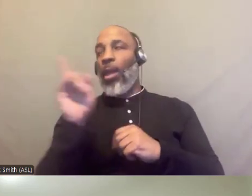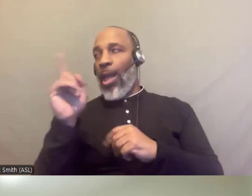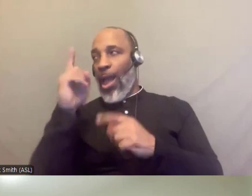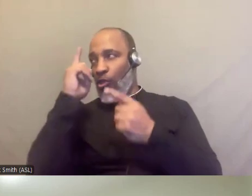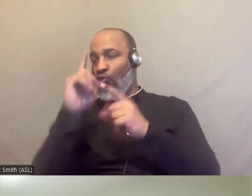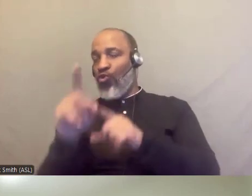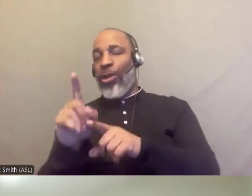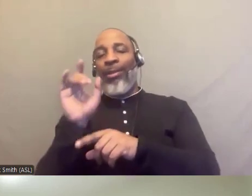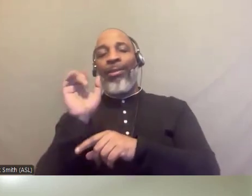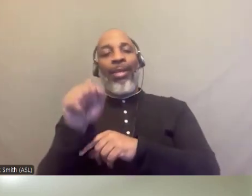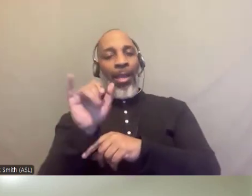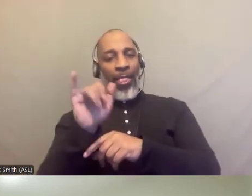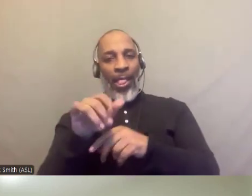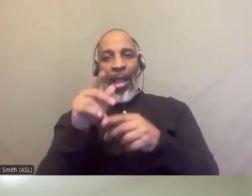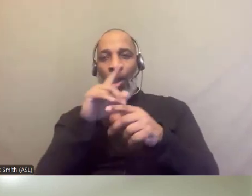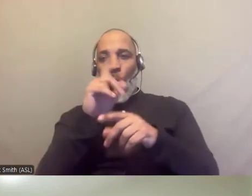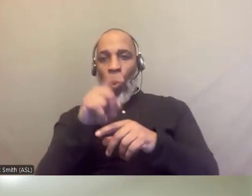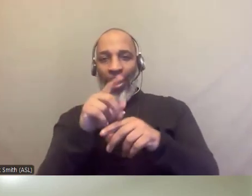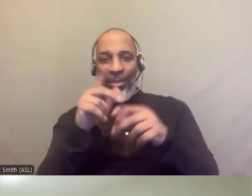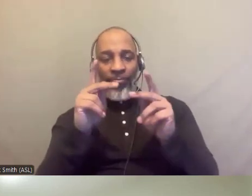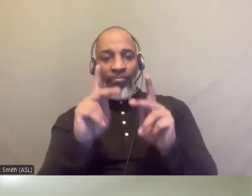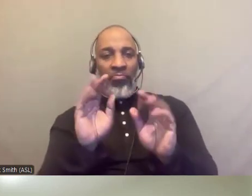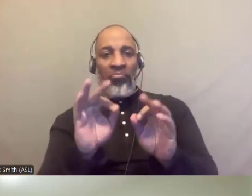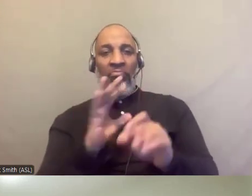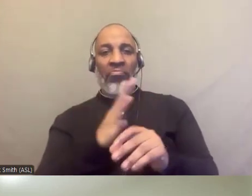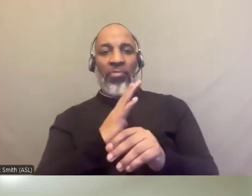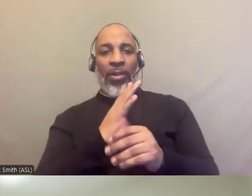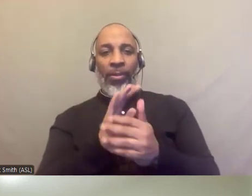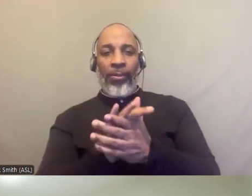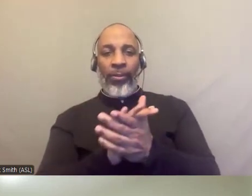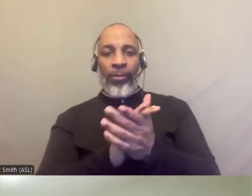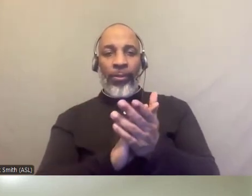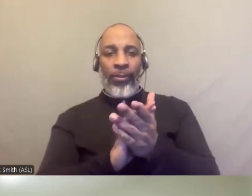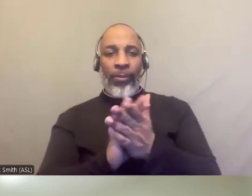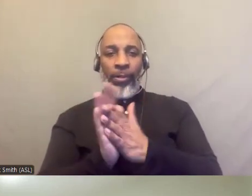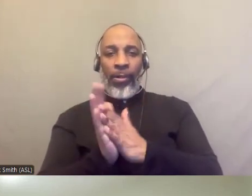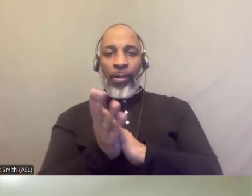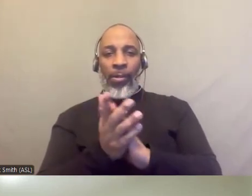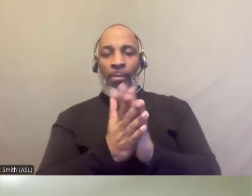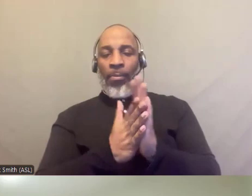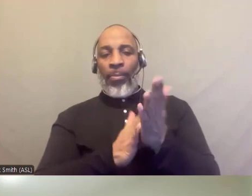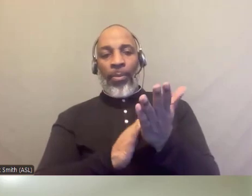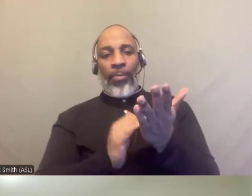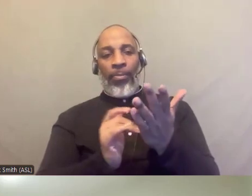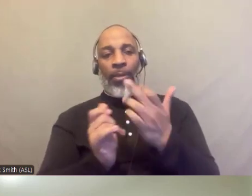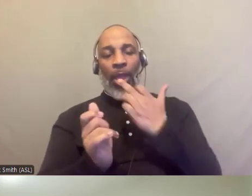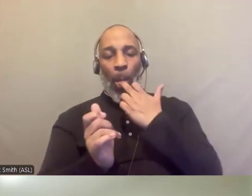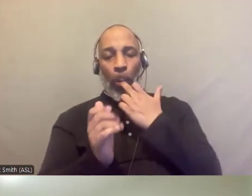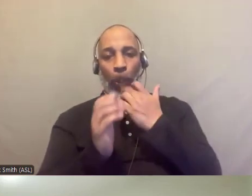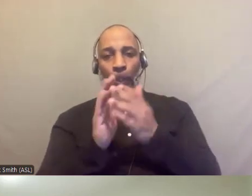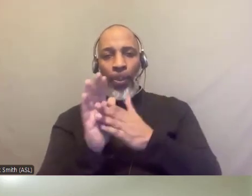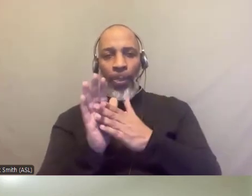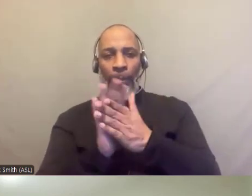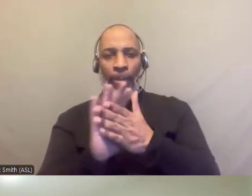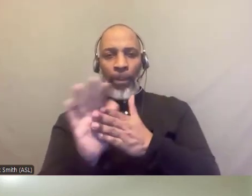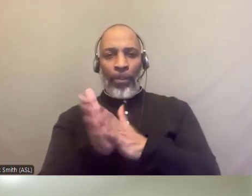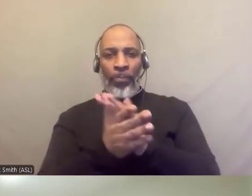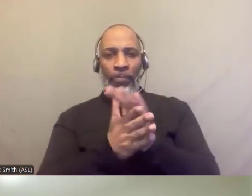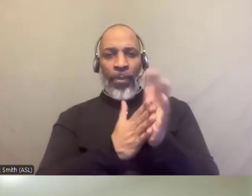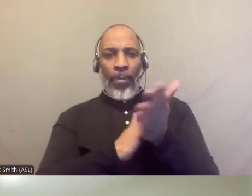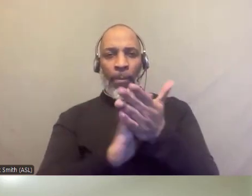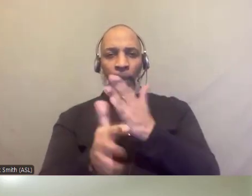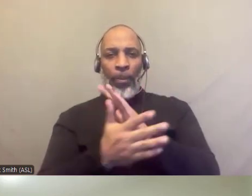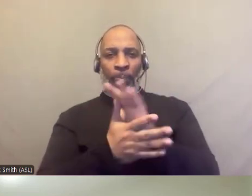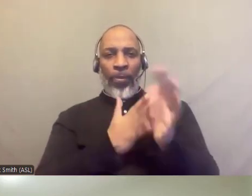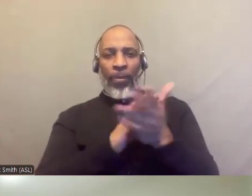that. The job is for a bus driver both in the morning and the afternoon, as far as we can tell from this